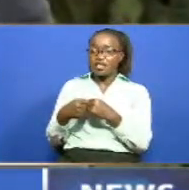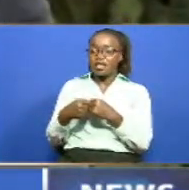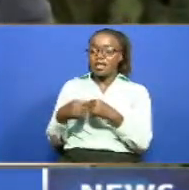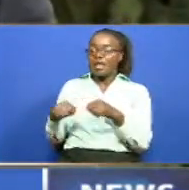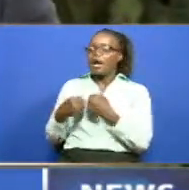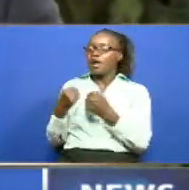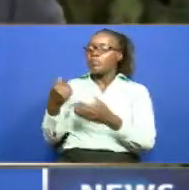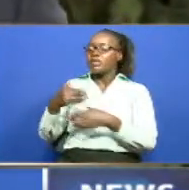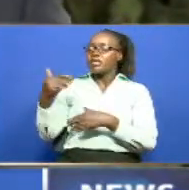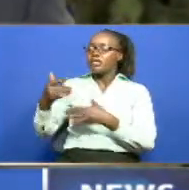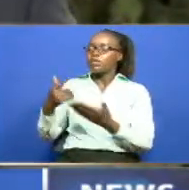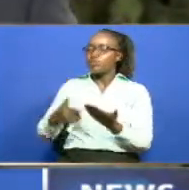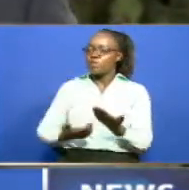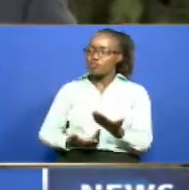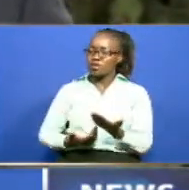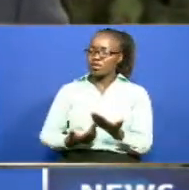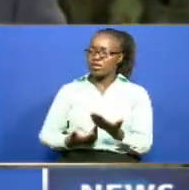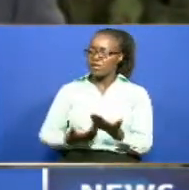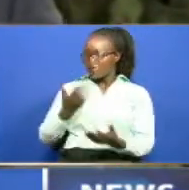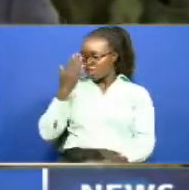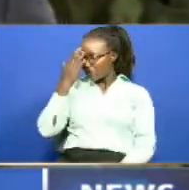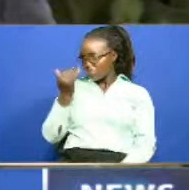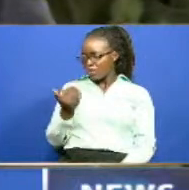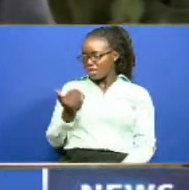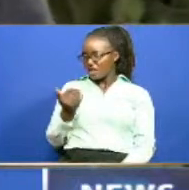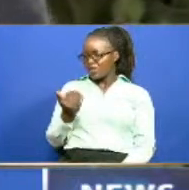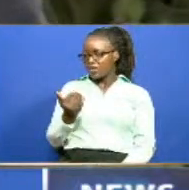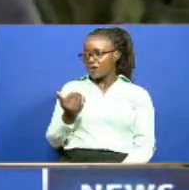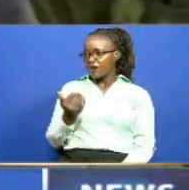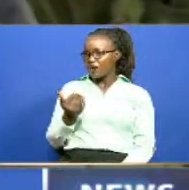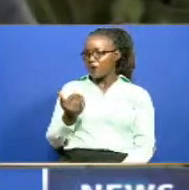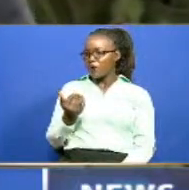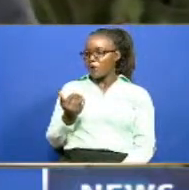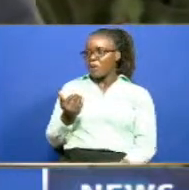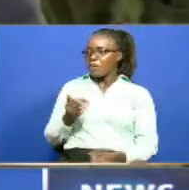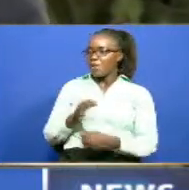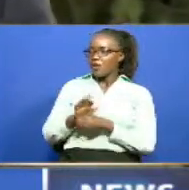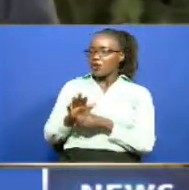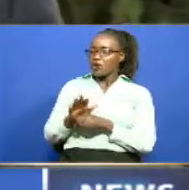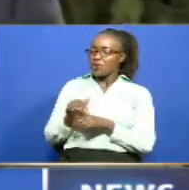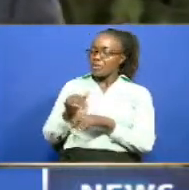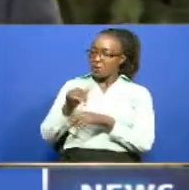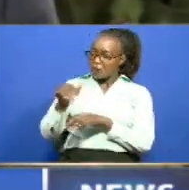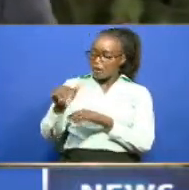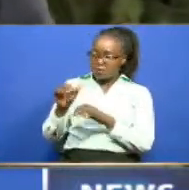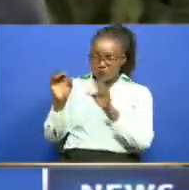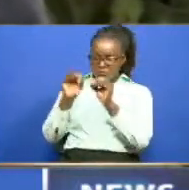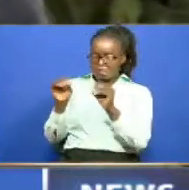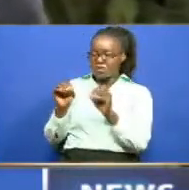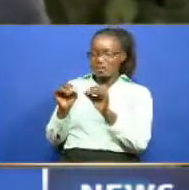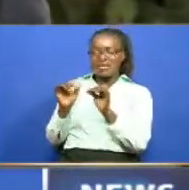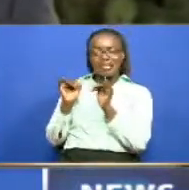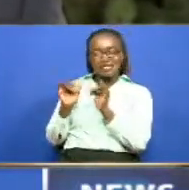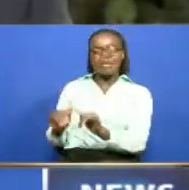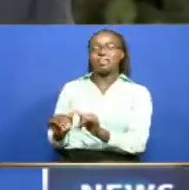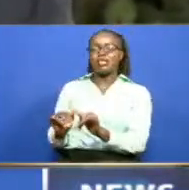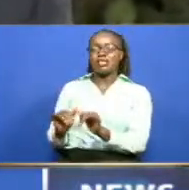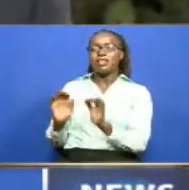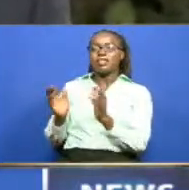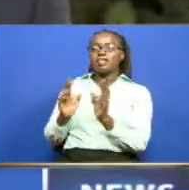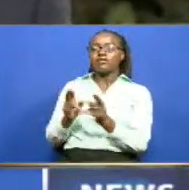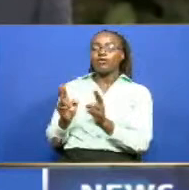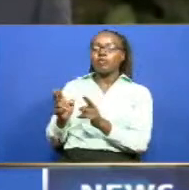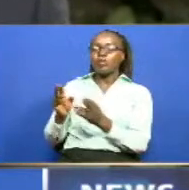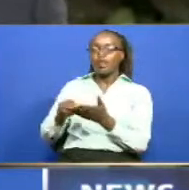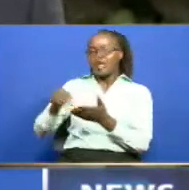next, because to some extent COVID is not gone away. The disease is still with us. It's a new normal. We are learning how to live